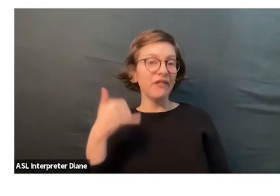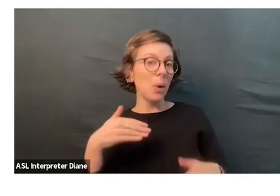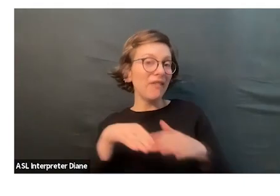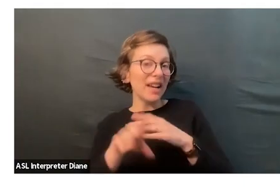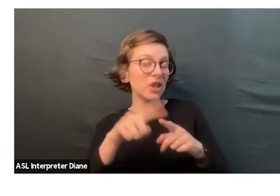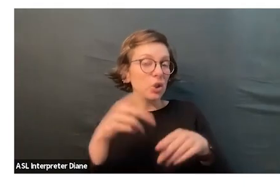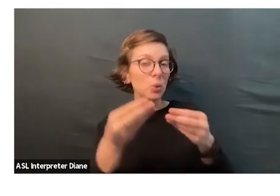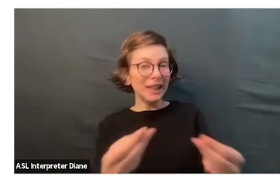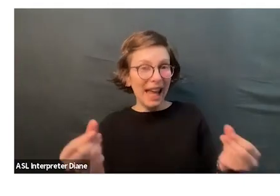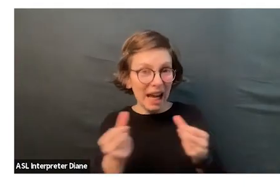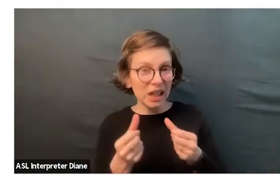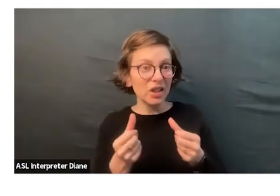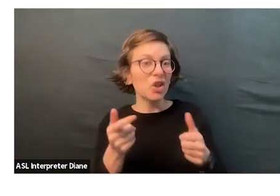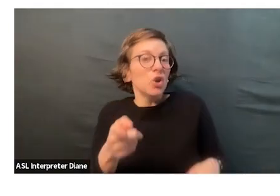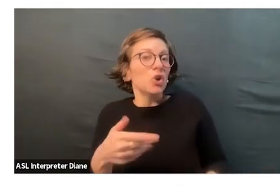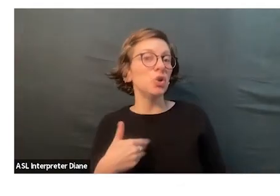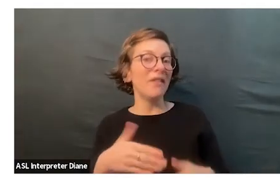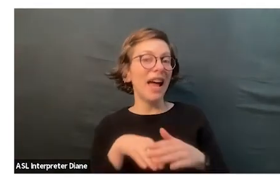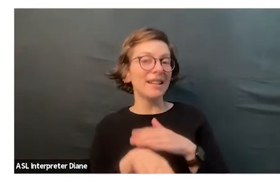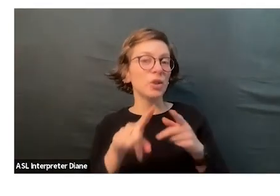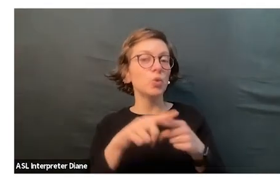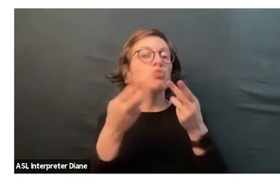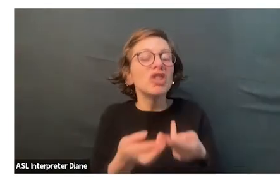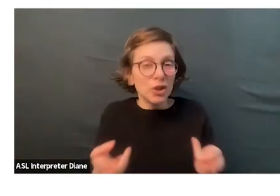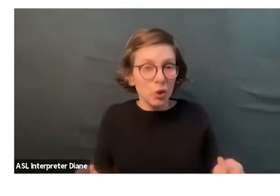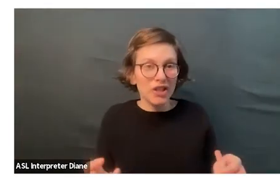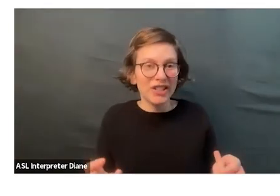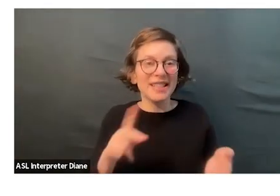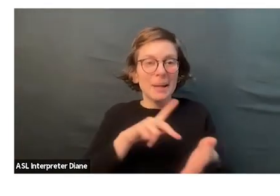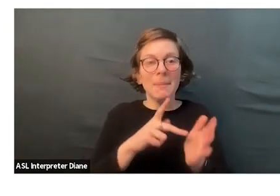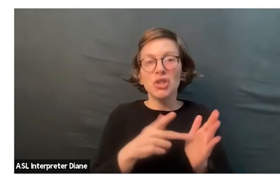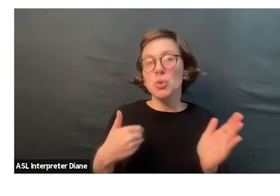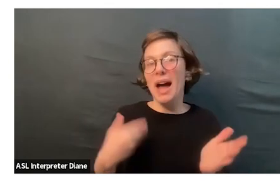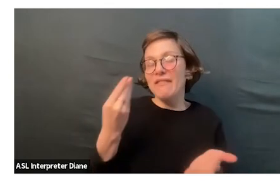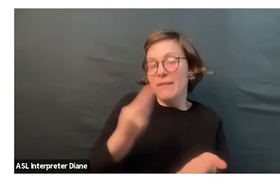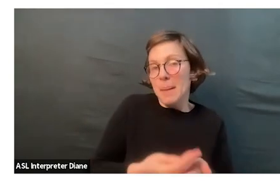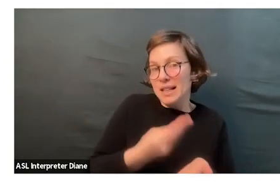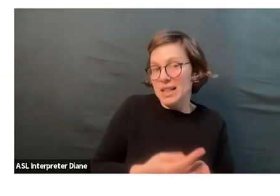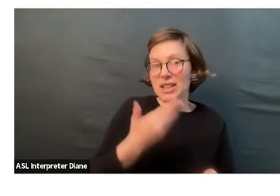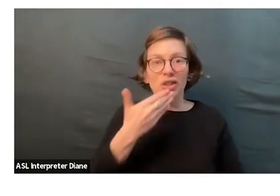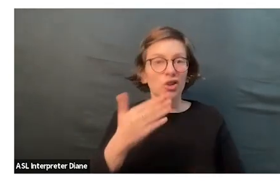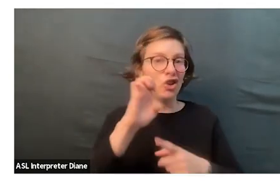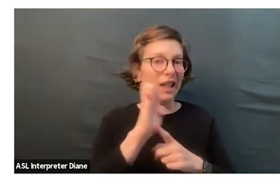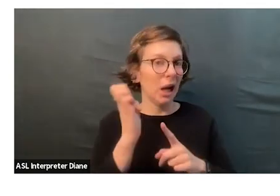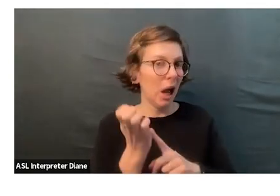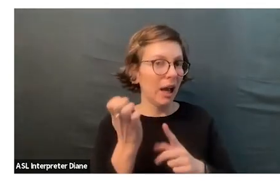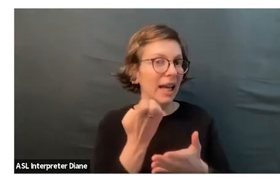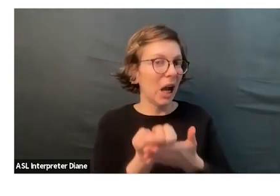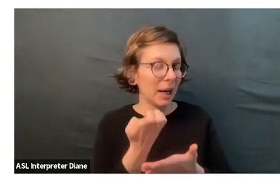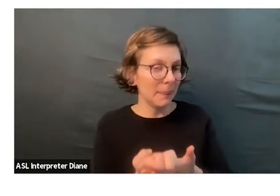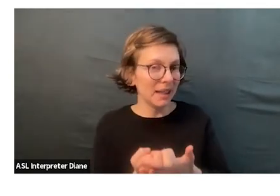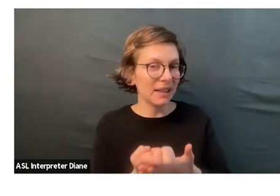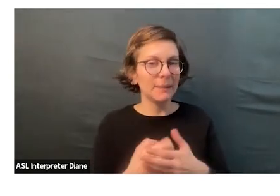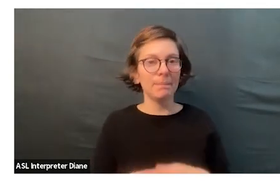and West. This was a moment in history that also kind of set the tone for